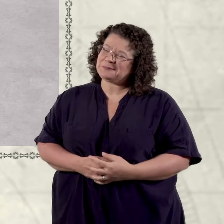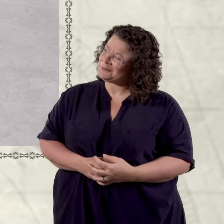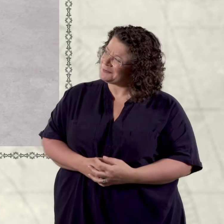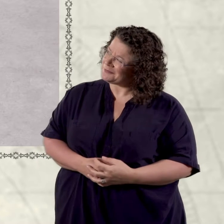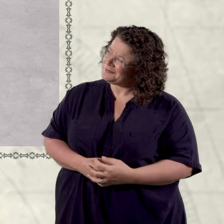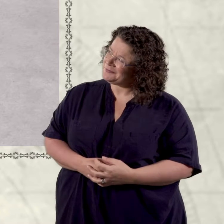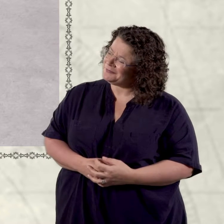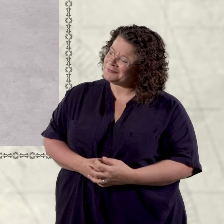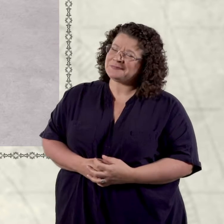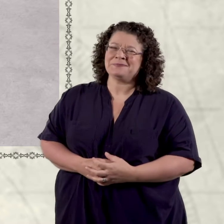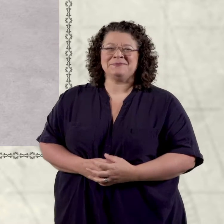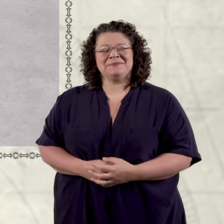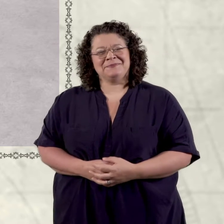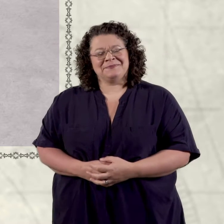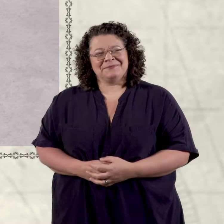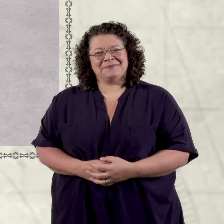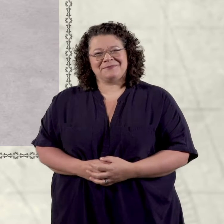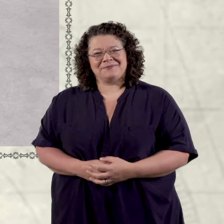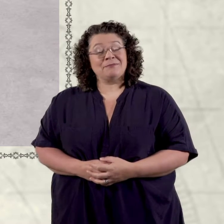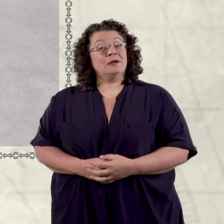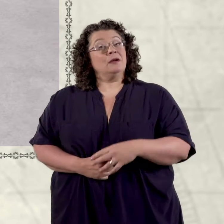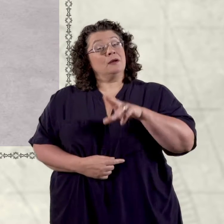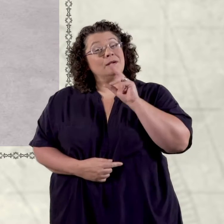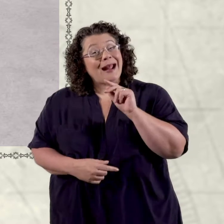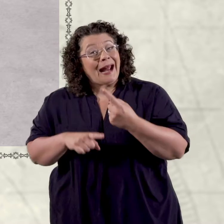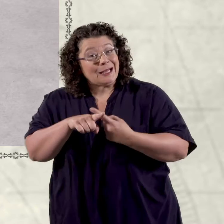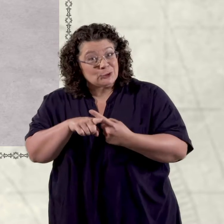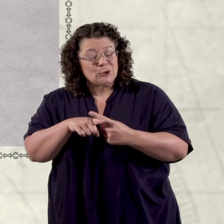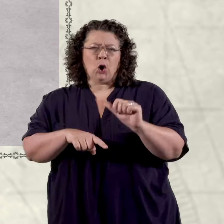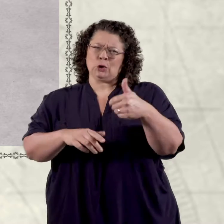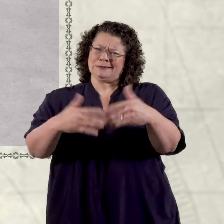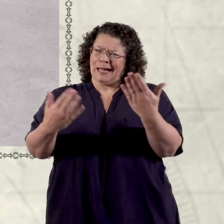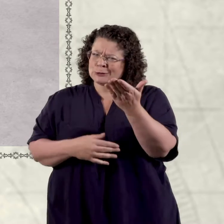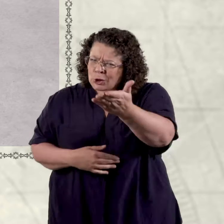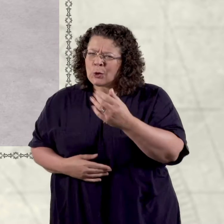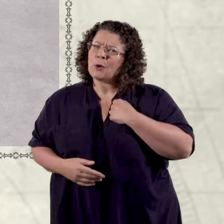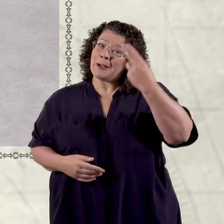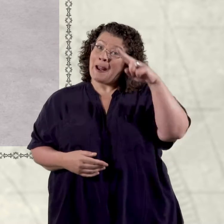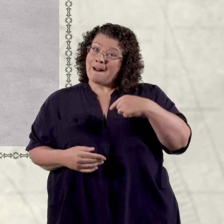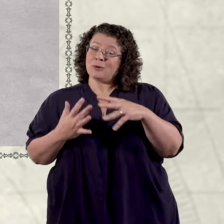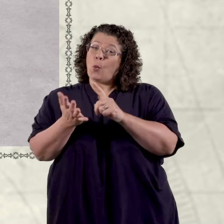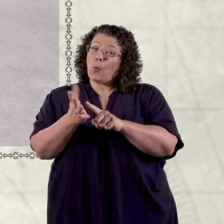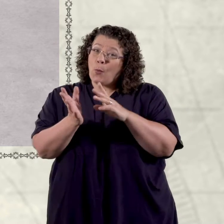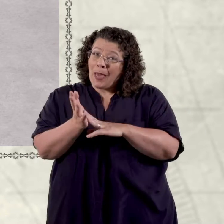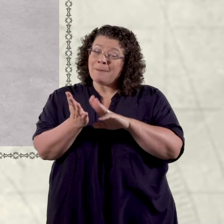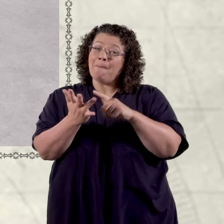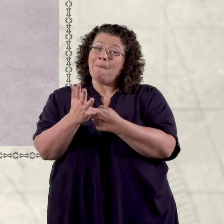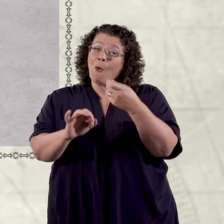Cymraeg, Welsh. Good day to you. My name is William